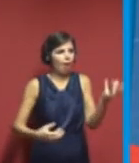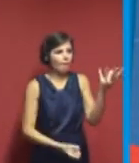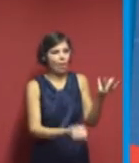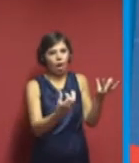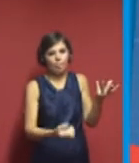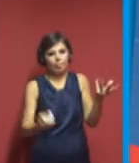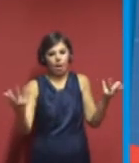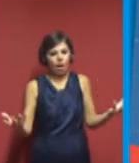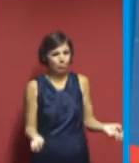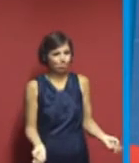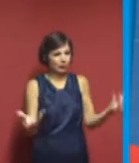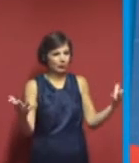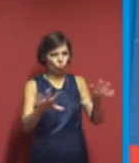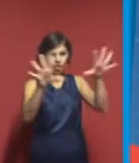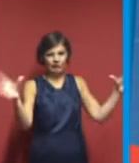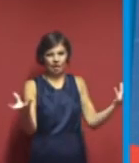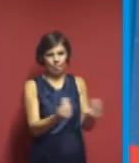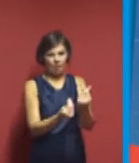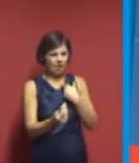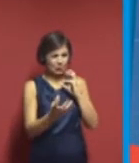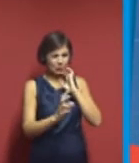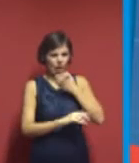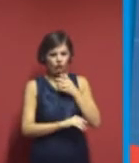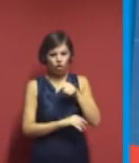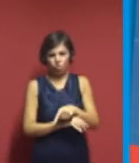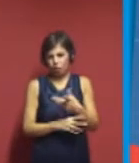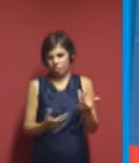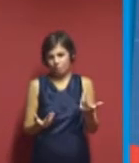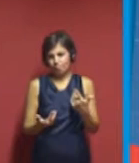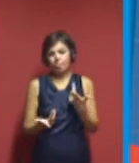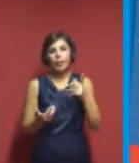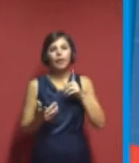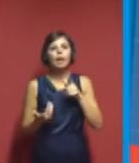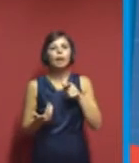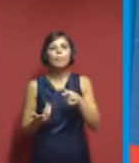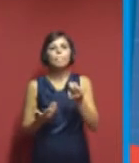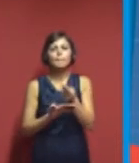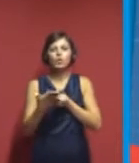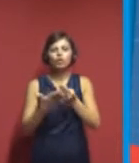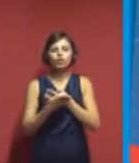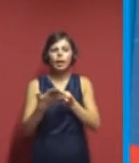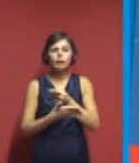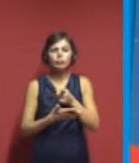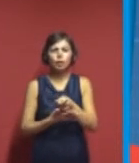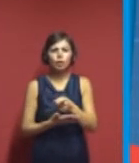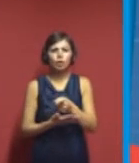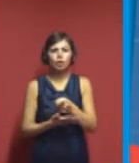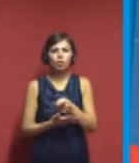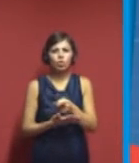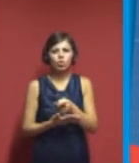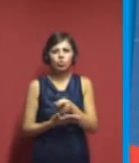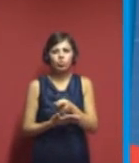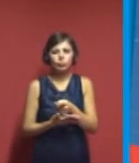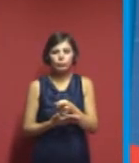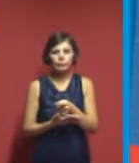status is about 80%. Now I'm trying to work with several companies in Romania to create, to put the self-driving car on the road, also